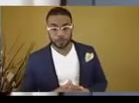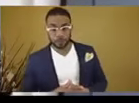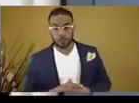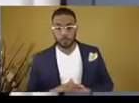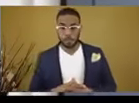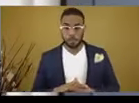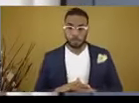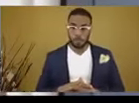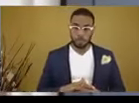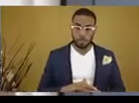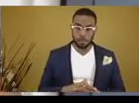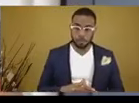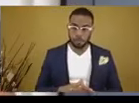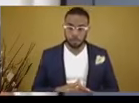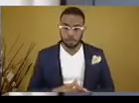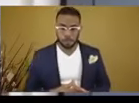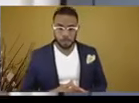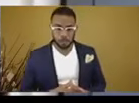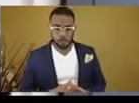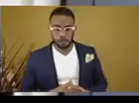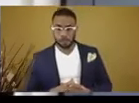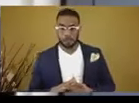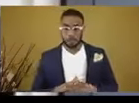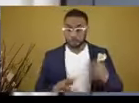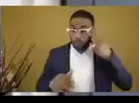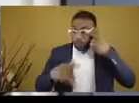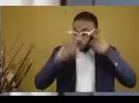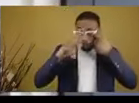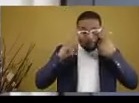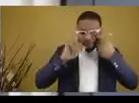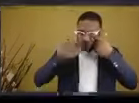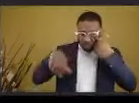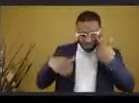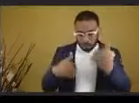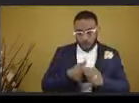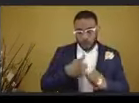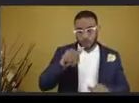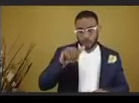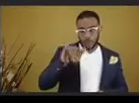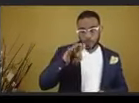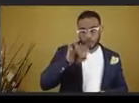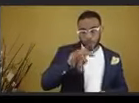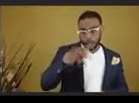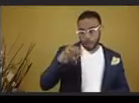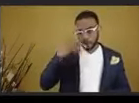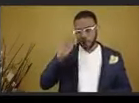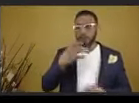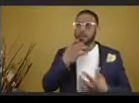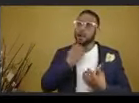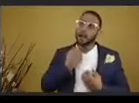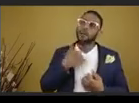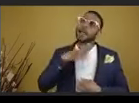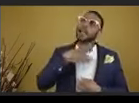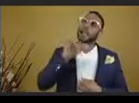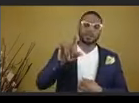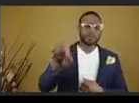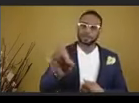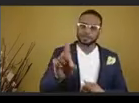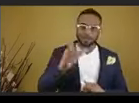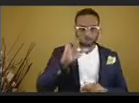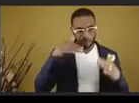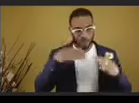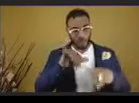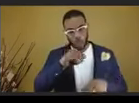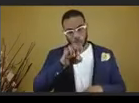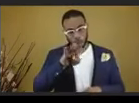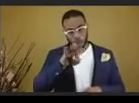Latasha talked about this. You know, Black people didn't get behind Joe Biden and Kamala Harris because of affection, because we like them. And when it comes to Joe Biden